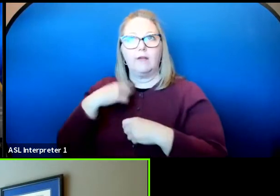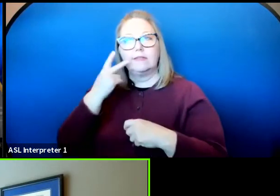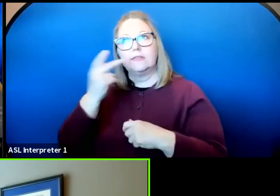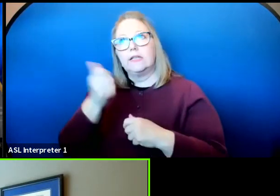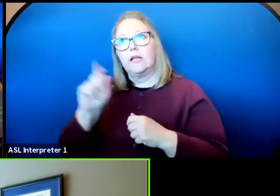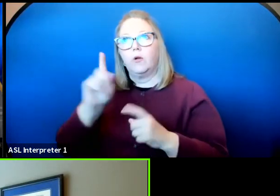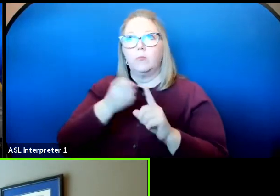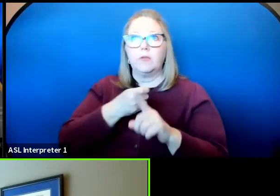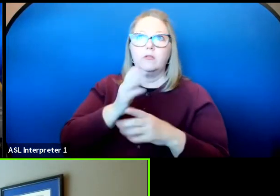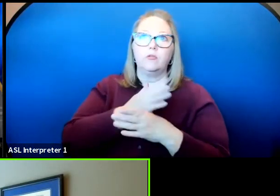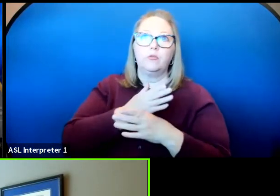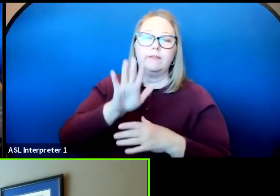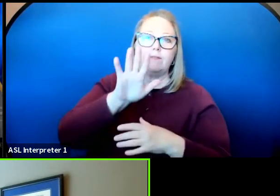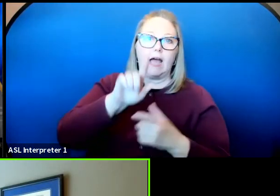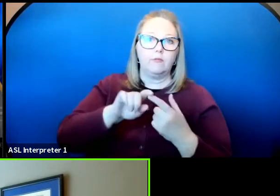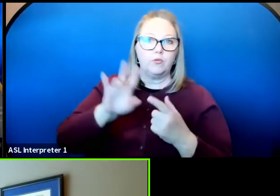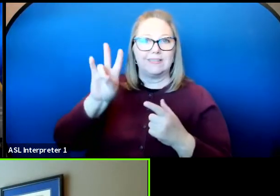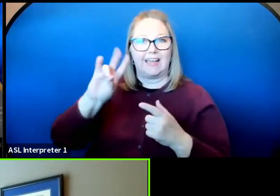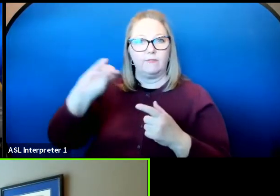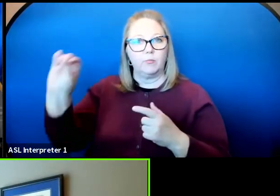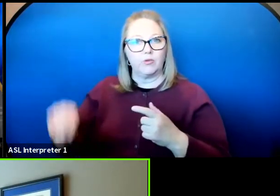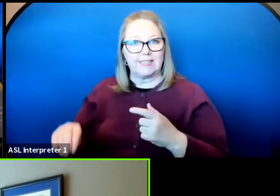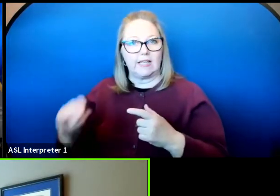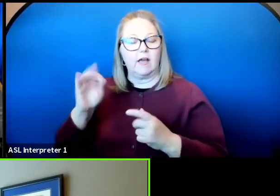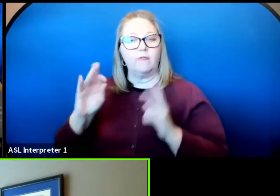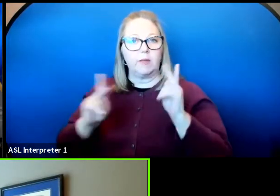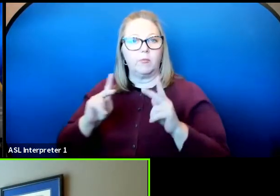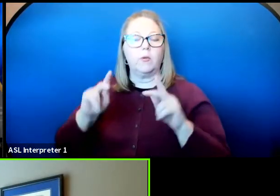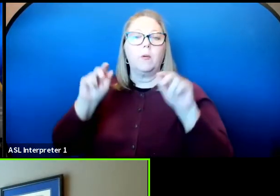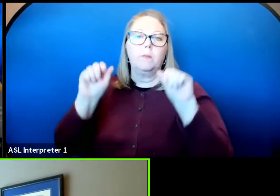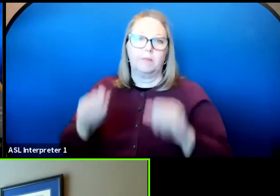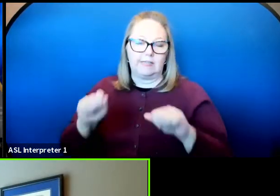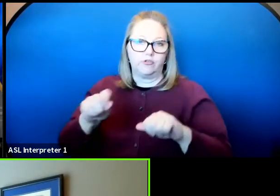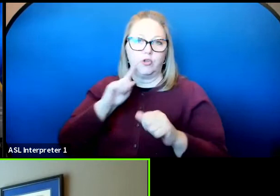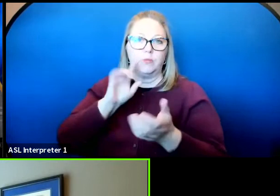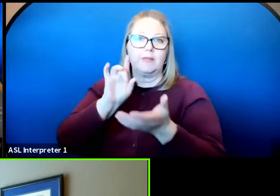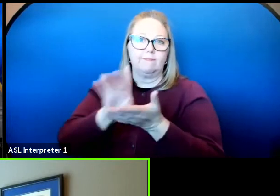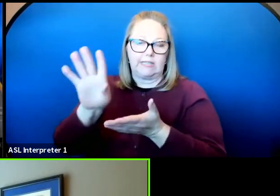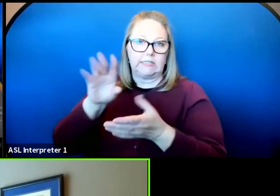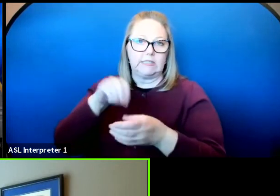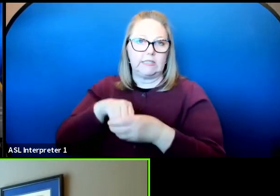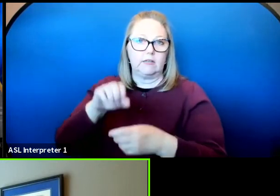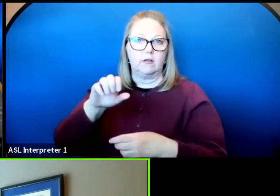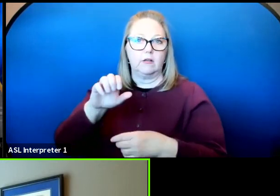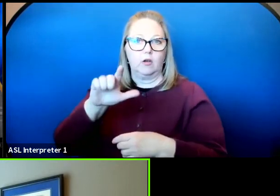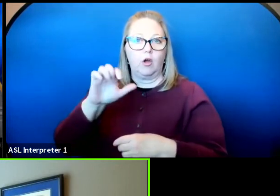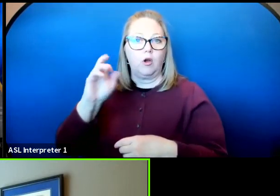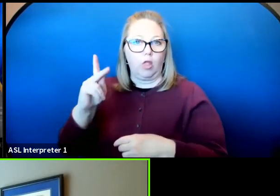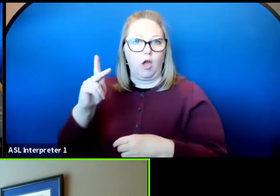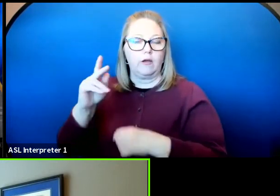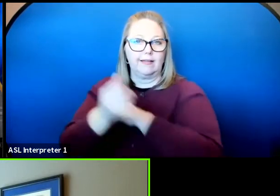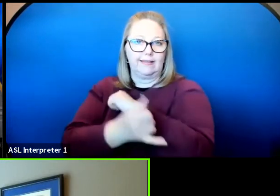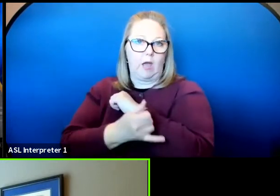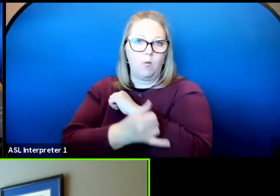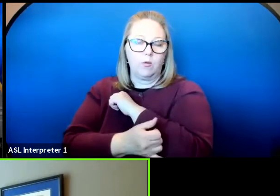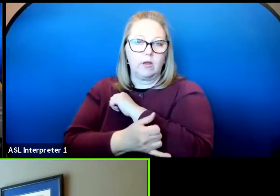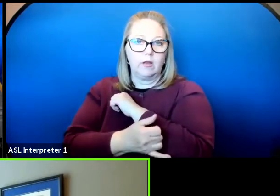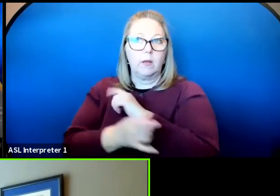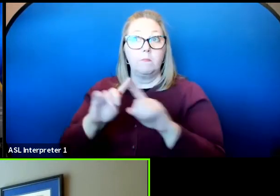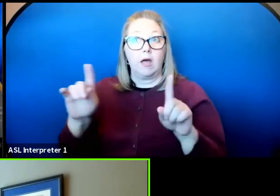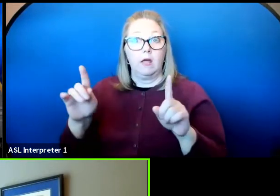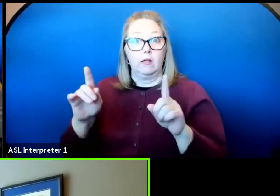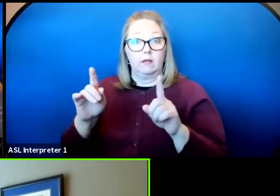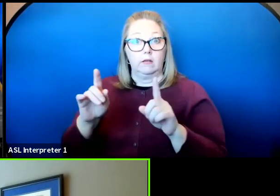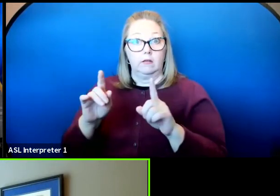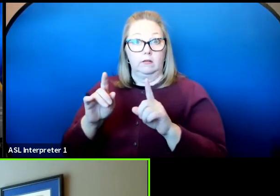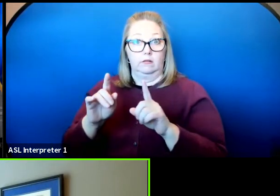between 5 to 7% of residents potentially facing eviction in Clark County alone. But the main goal right now